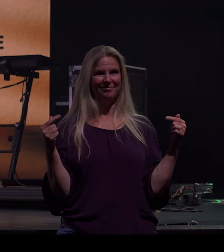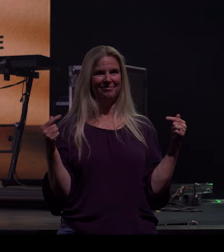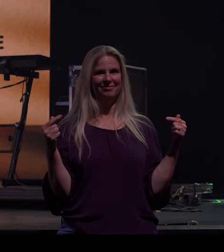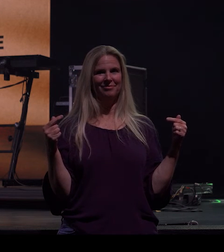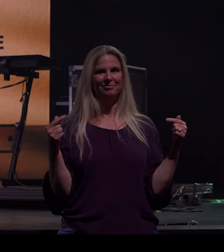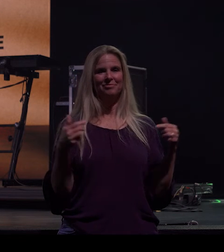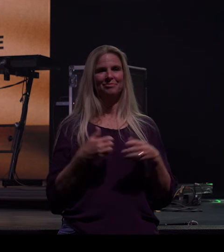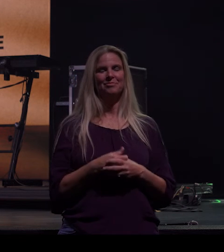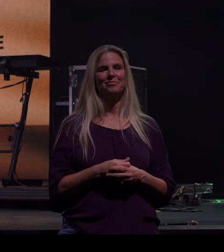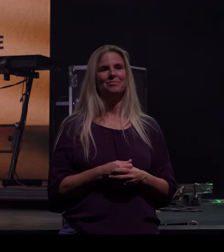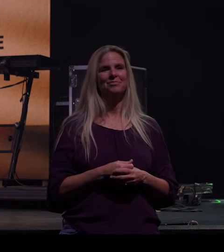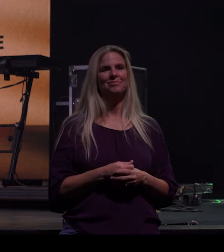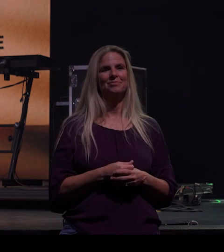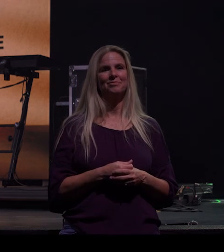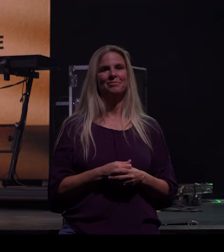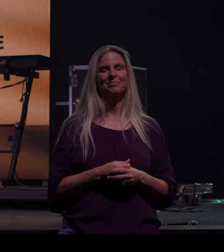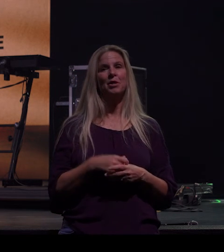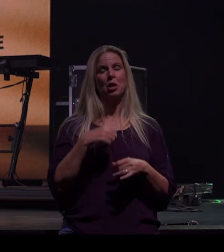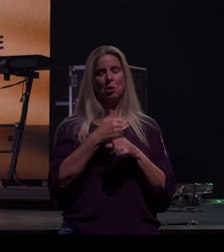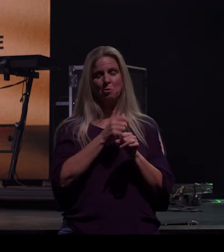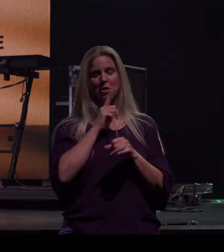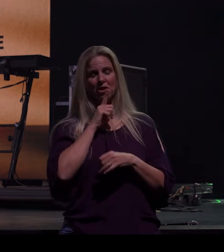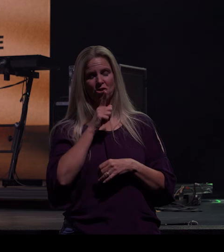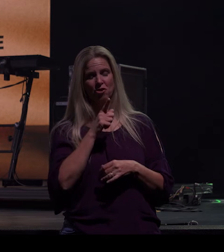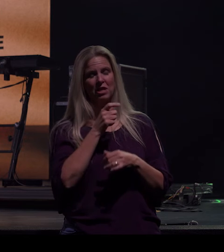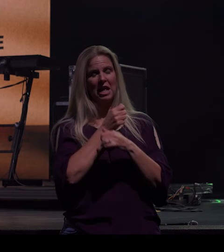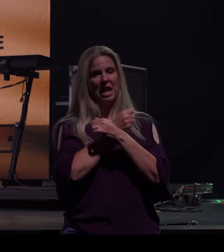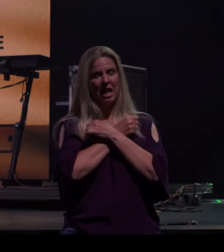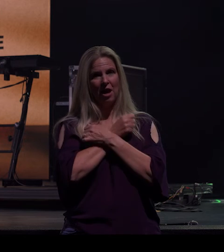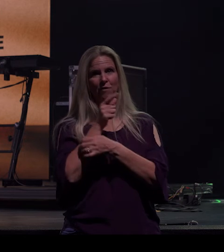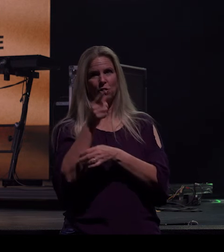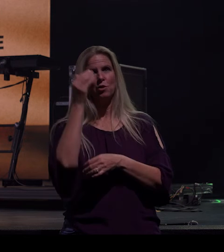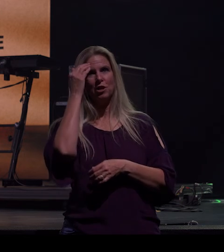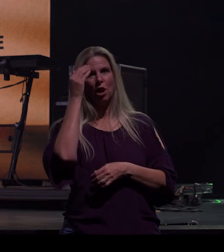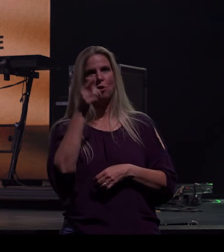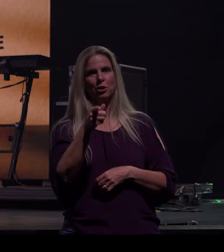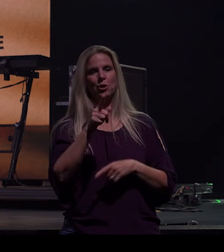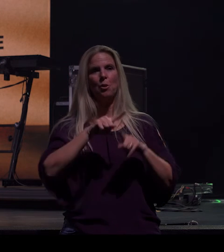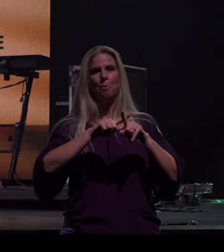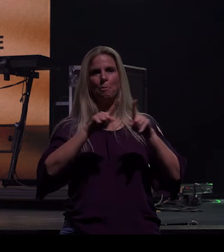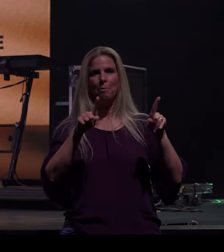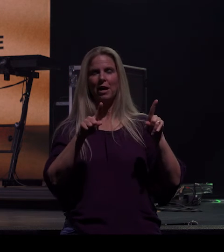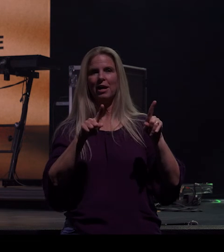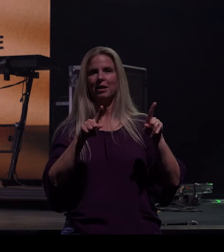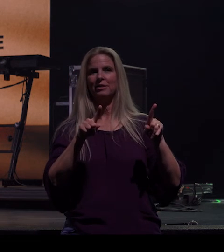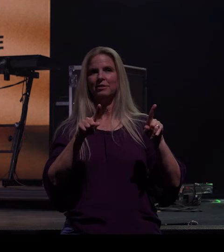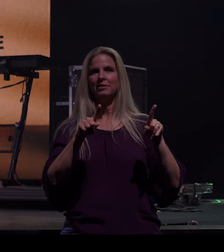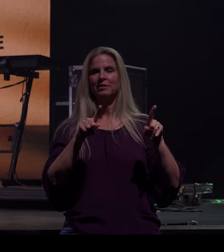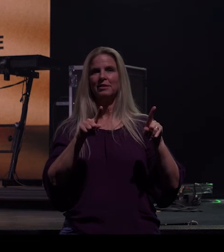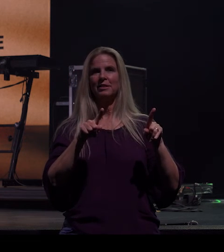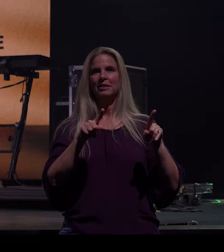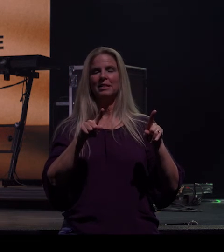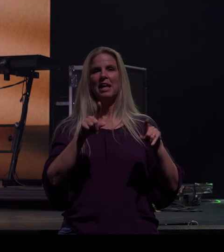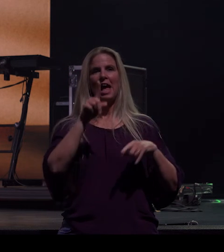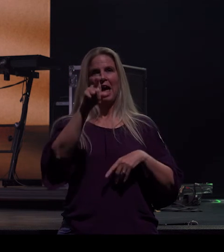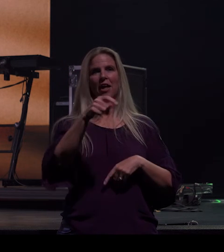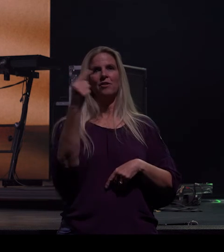Now, make sure they're godly. Make sure they know you. But you ask someone who's likely to disagree with you, and here's